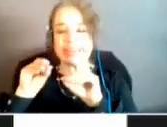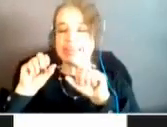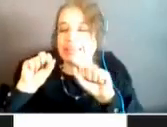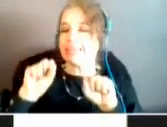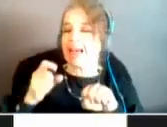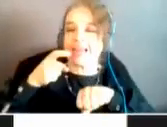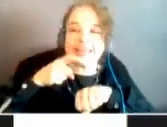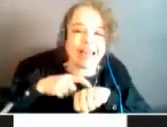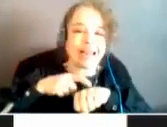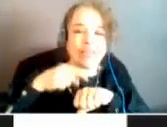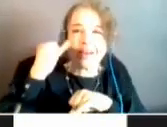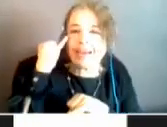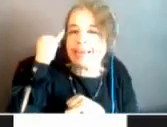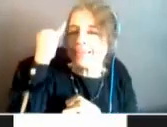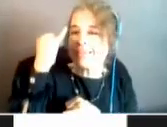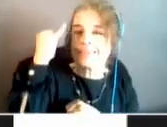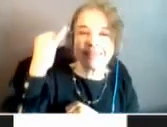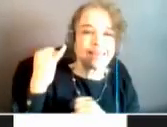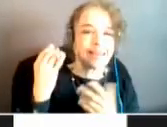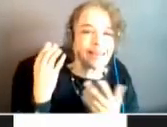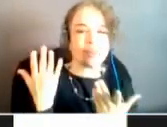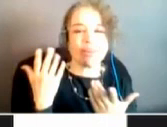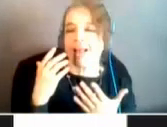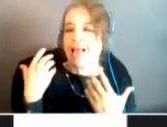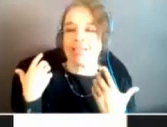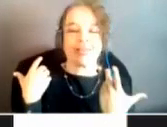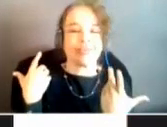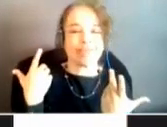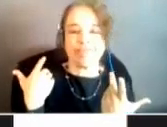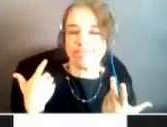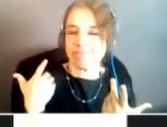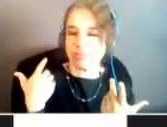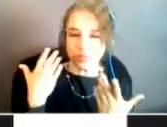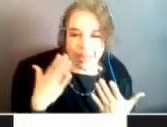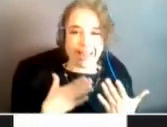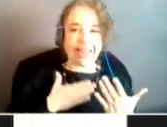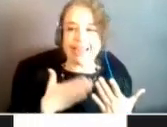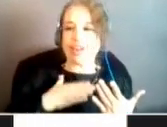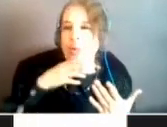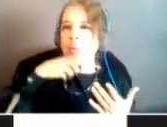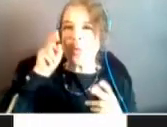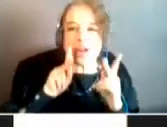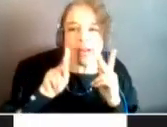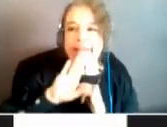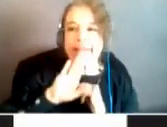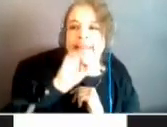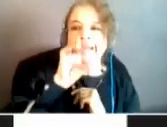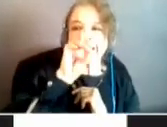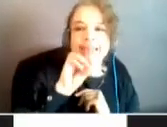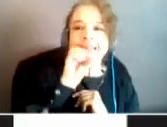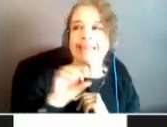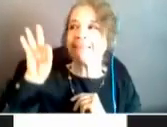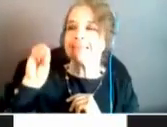ableist kind of idea, you know, that, you know, healthy, happy older people in their 80s and